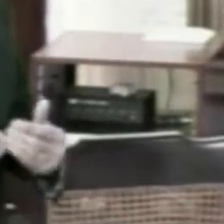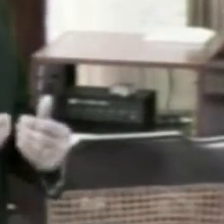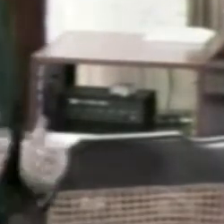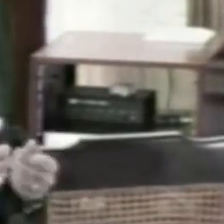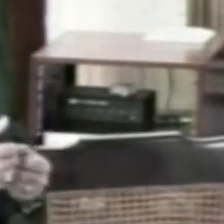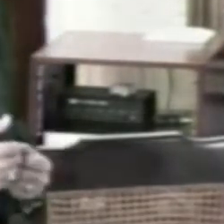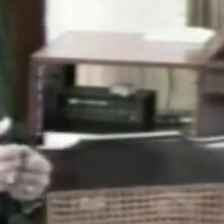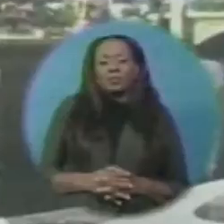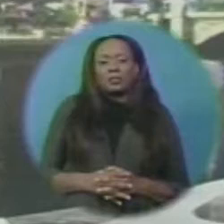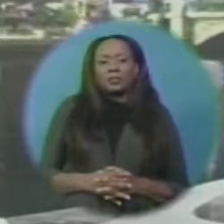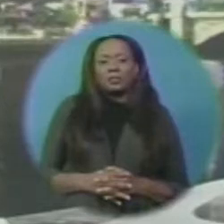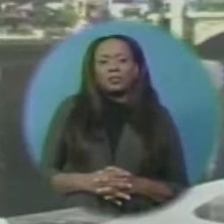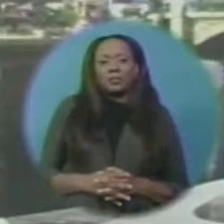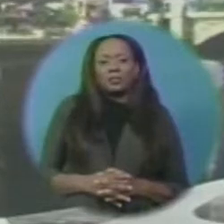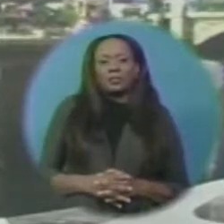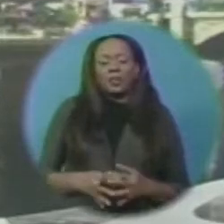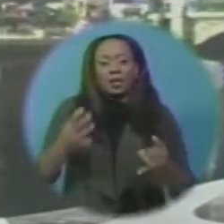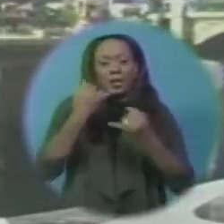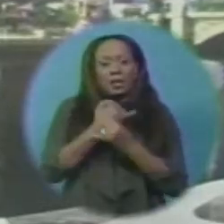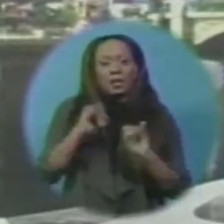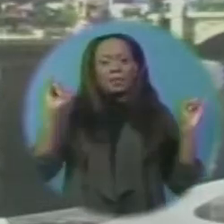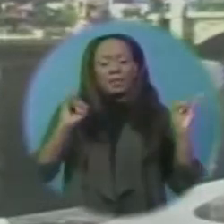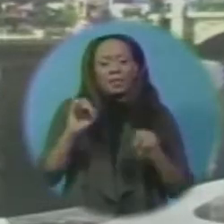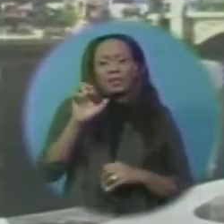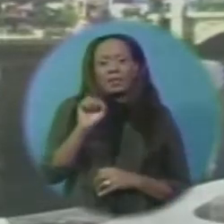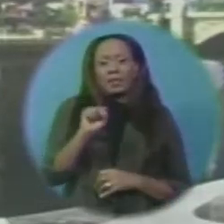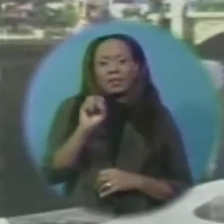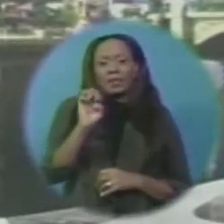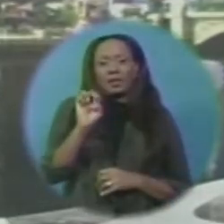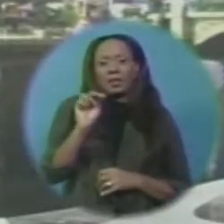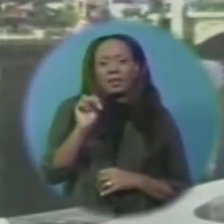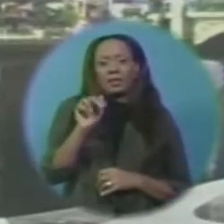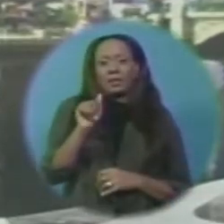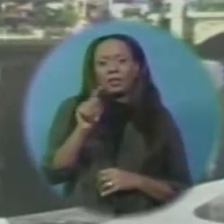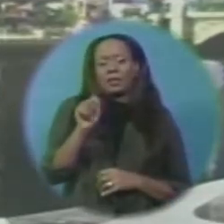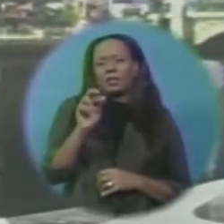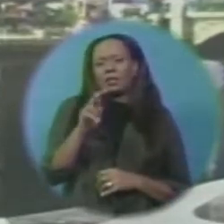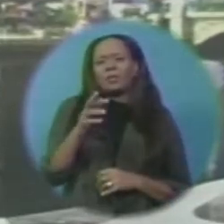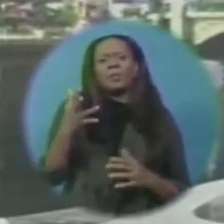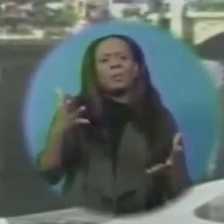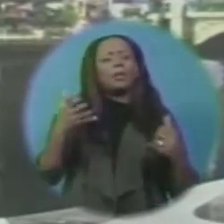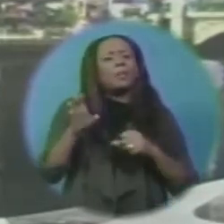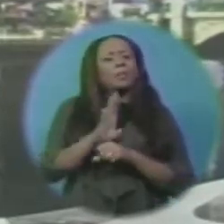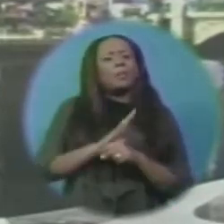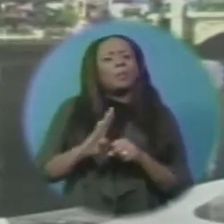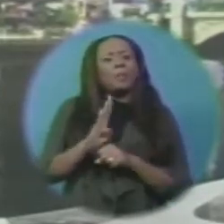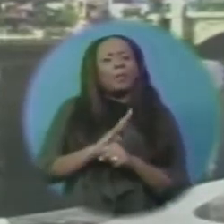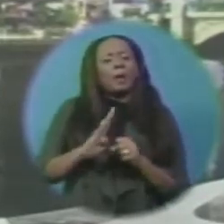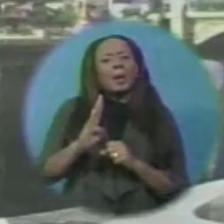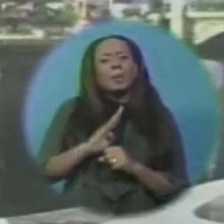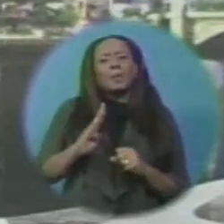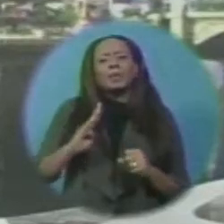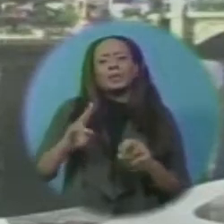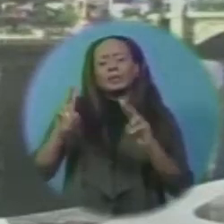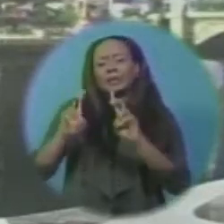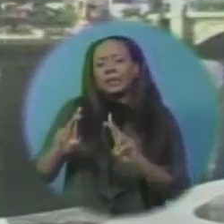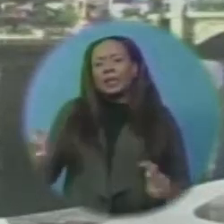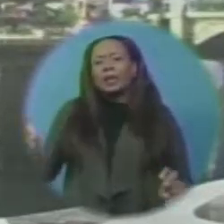in-service rehabilitation. Independent Senator Alwyn Adams wants Barbados to look at other jurisdictions